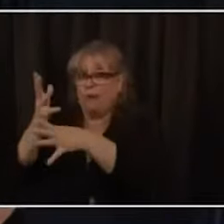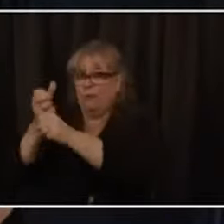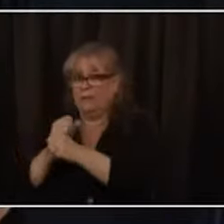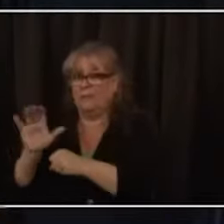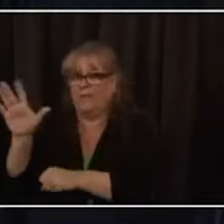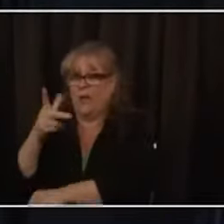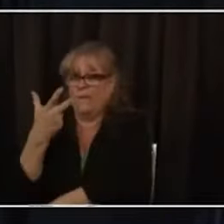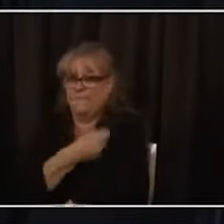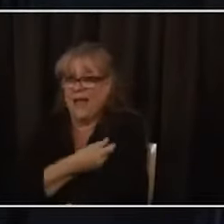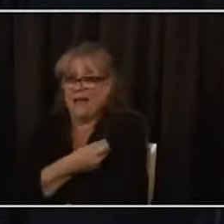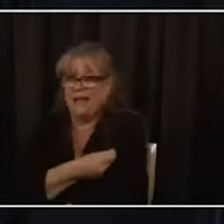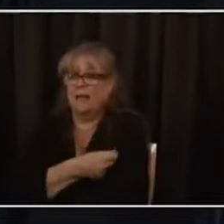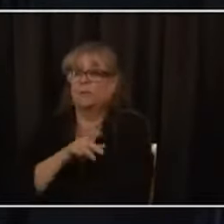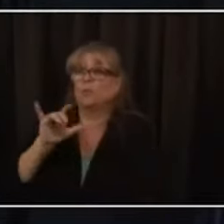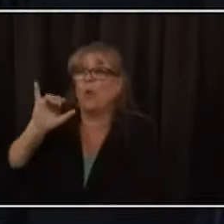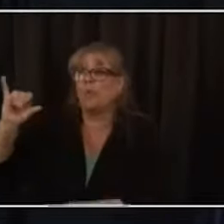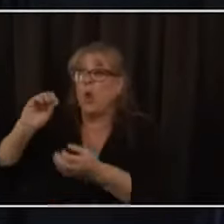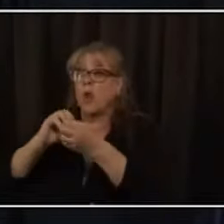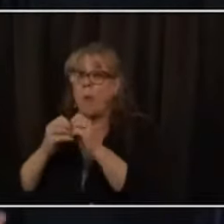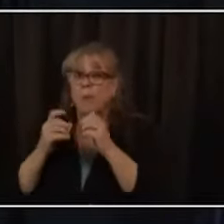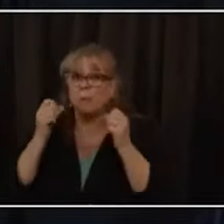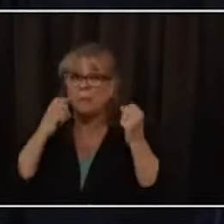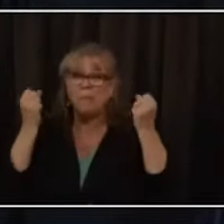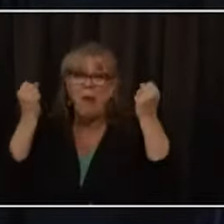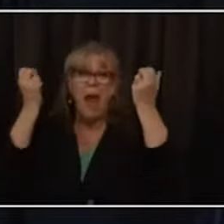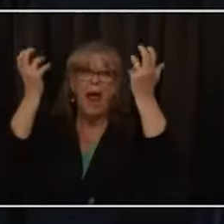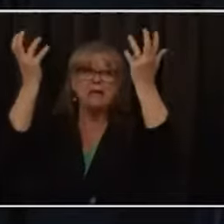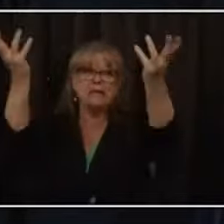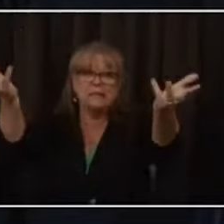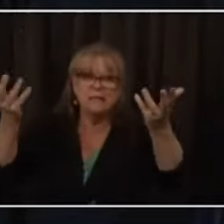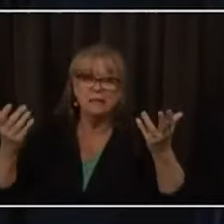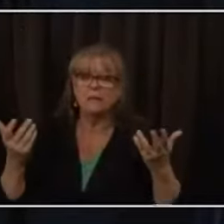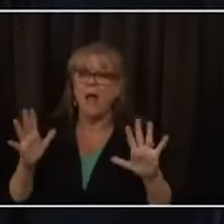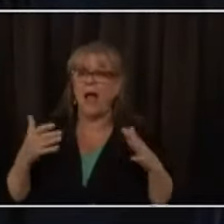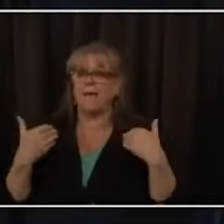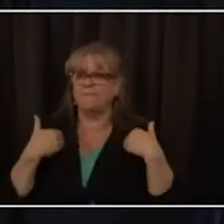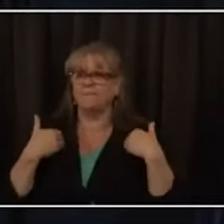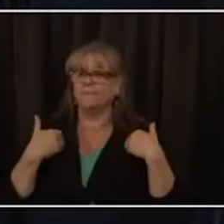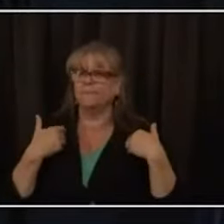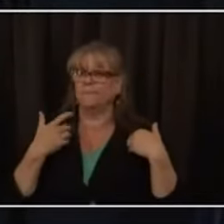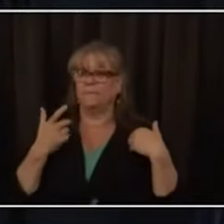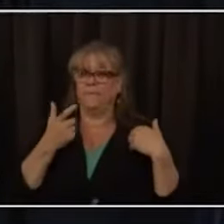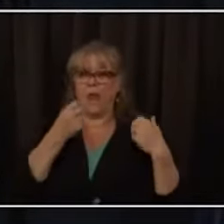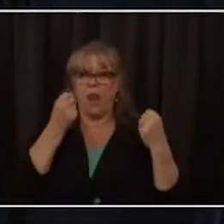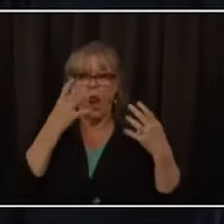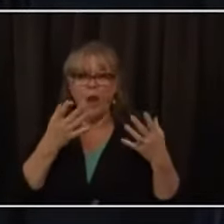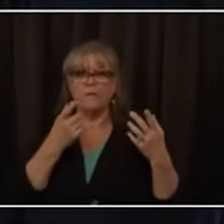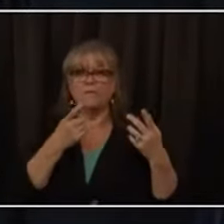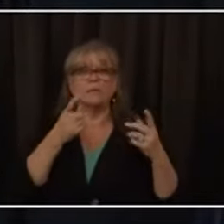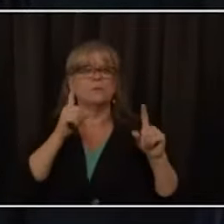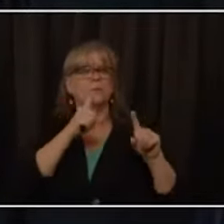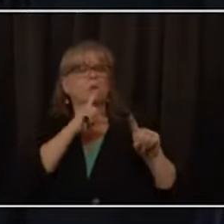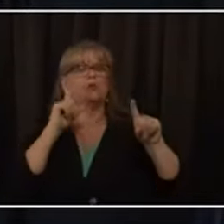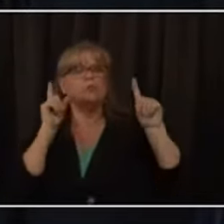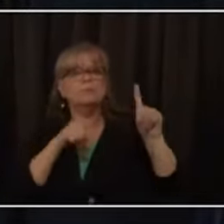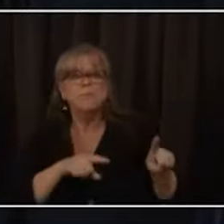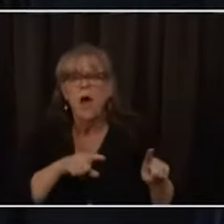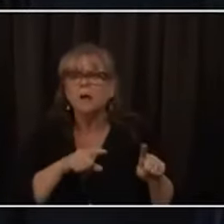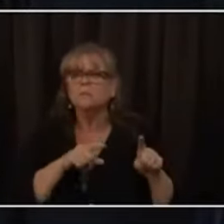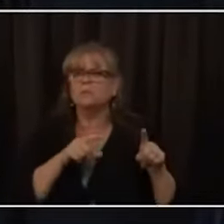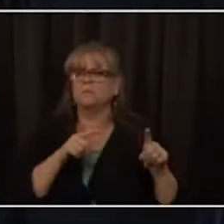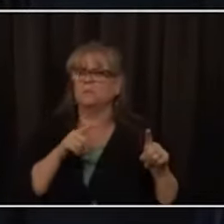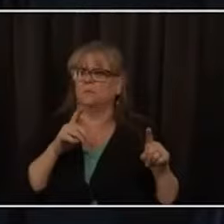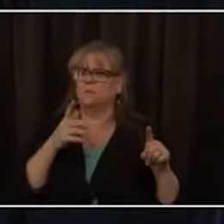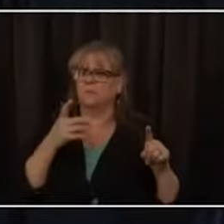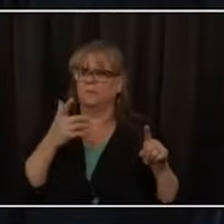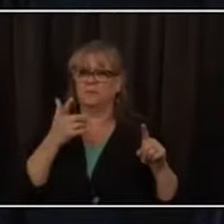gotten vaccinated, you're going to have people that have every conceivable condition a week or two later and would have had every conceivable condition a week or two later